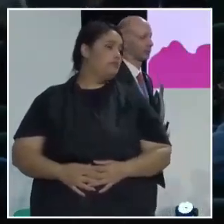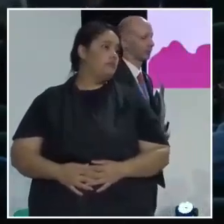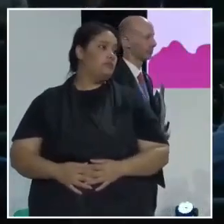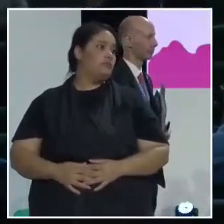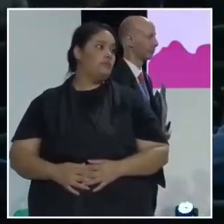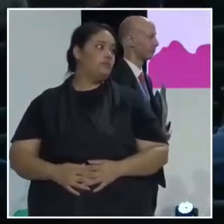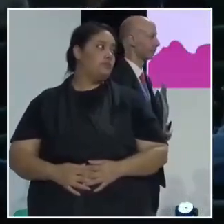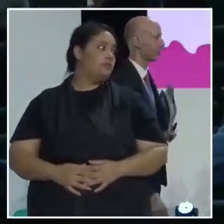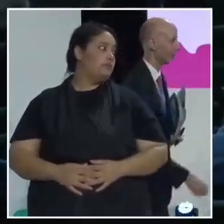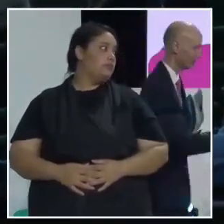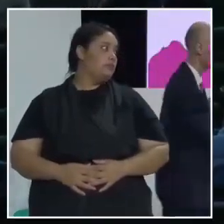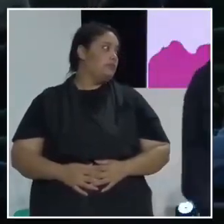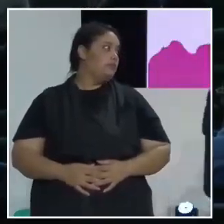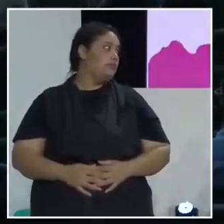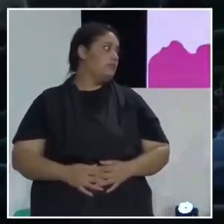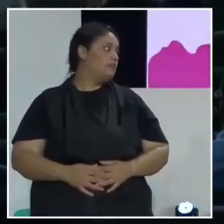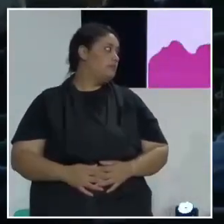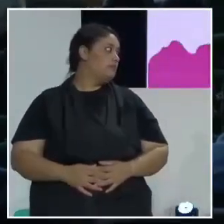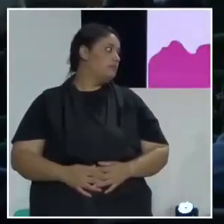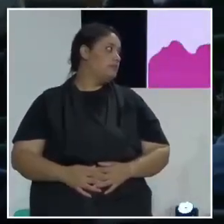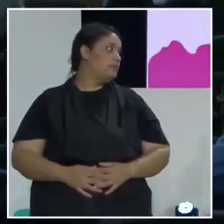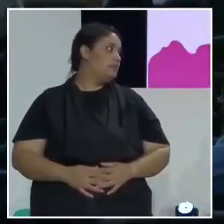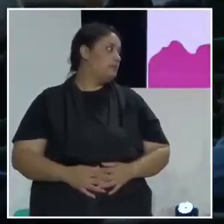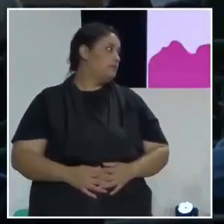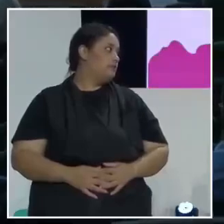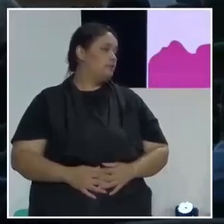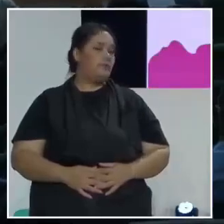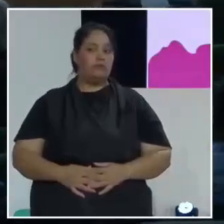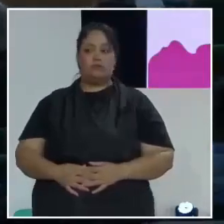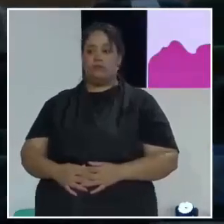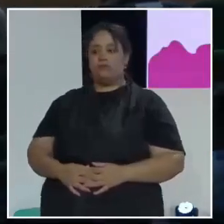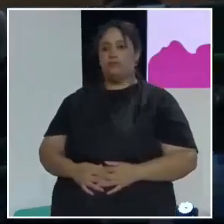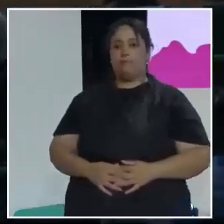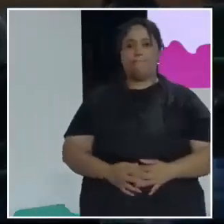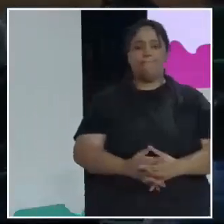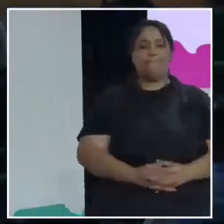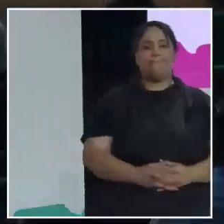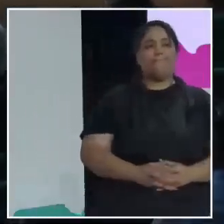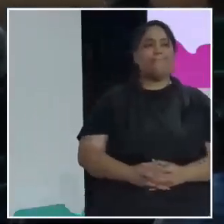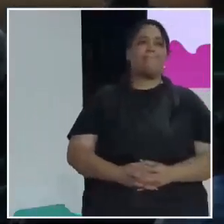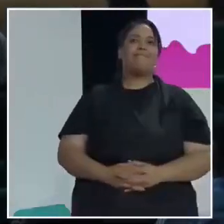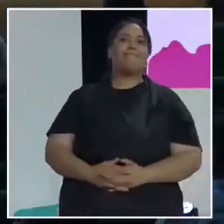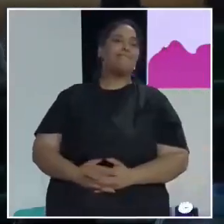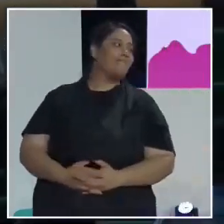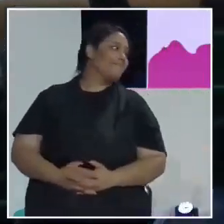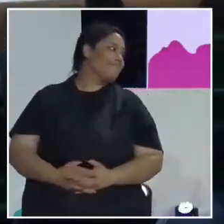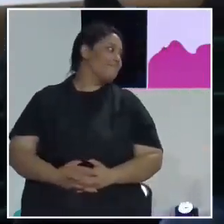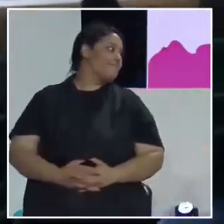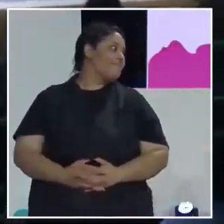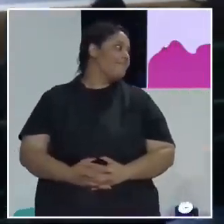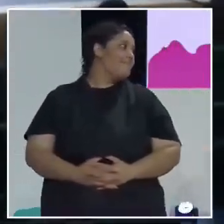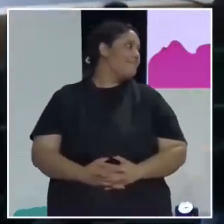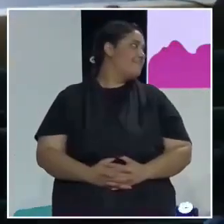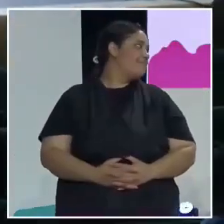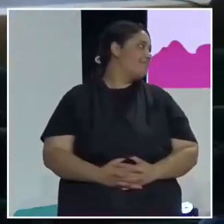You can sit at the far. You can sit at the far end and use the microphones. Yeah. Aniket, could I ask? Yeah. Thank you.